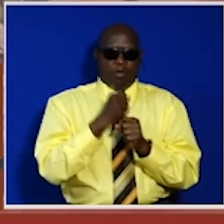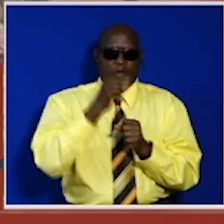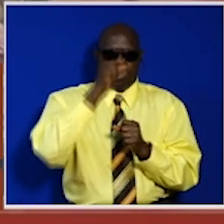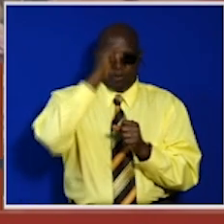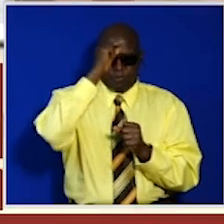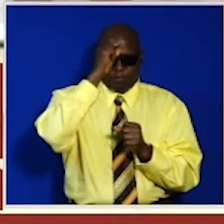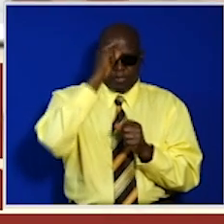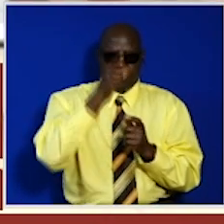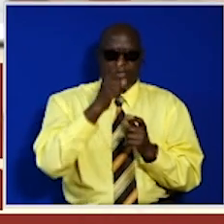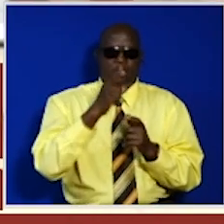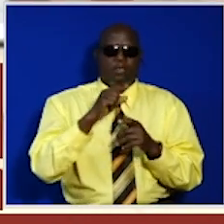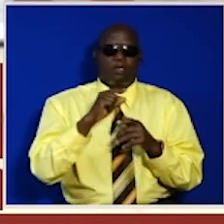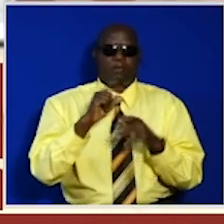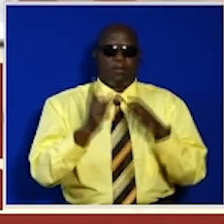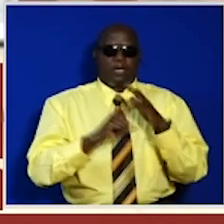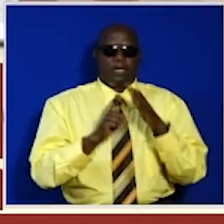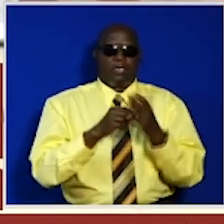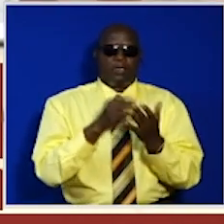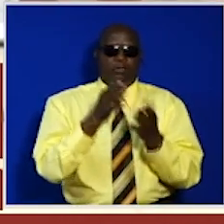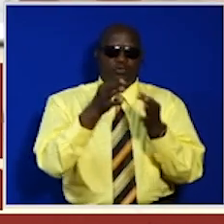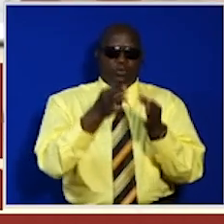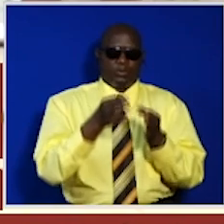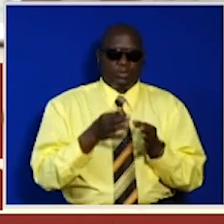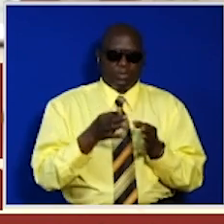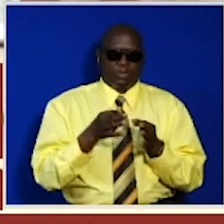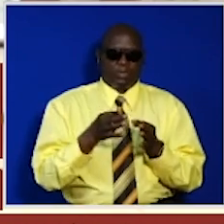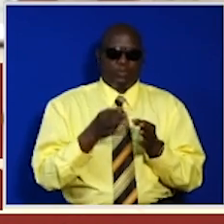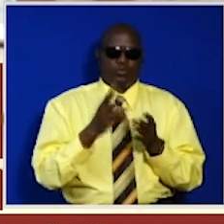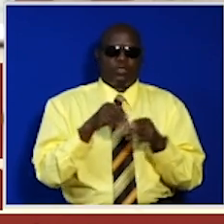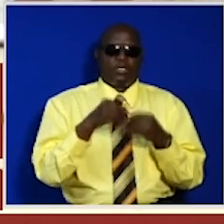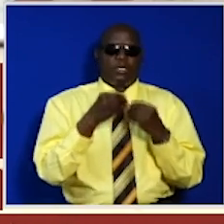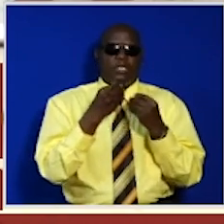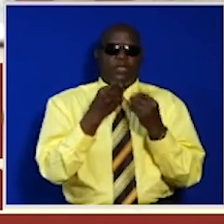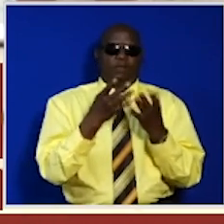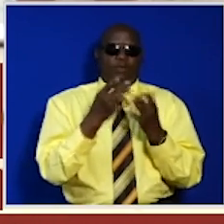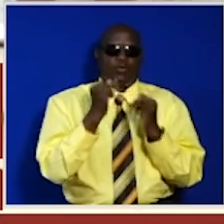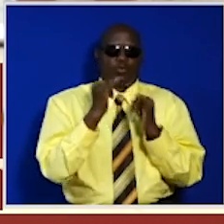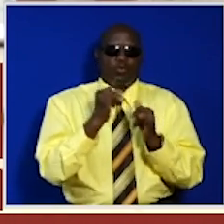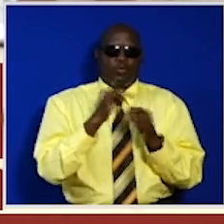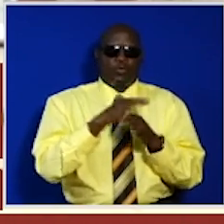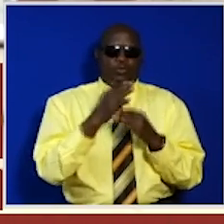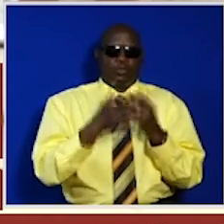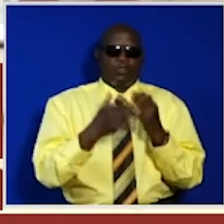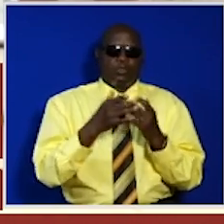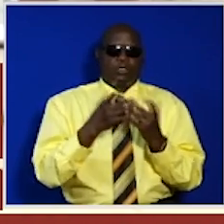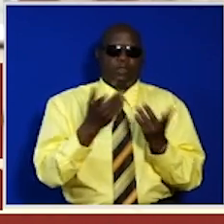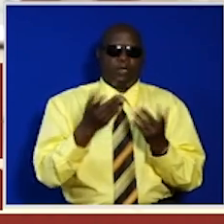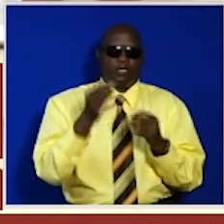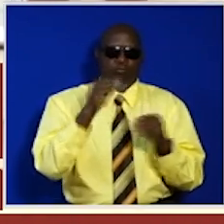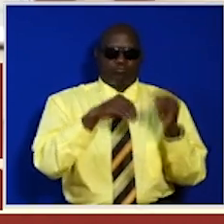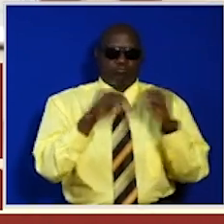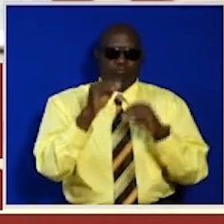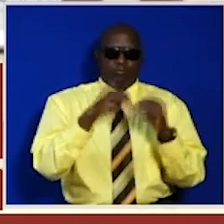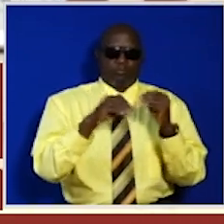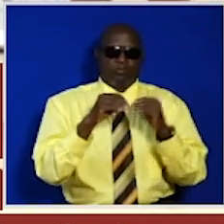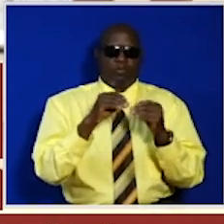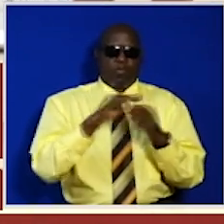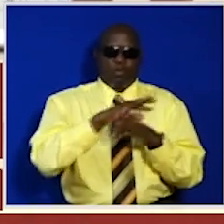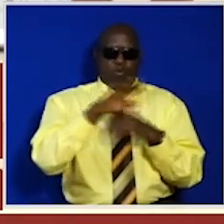la Wizara ya Fedha la kubuni bima mpya kwa wafanyikazi wa umma ili kurahisisha utoaji wa matibabu ya bure kwa